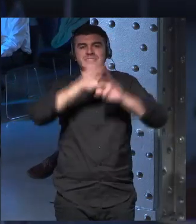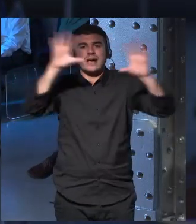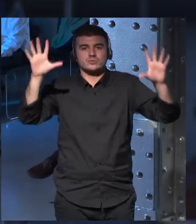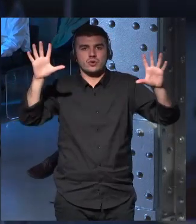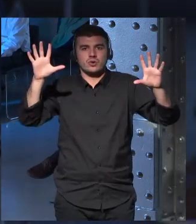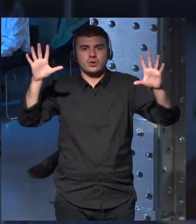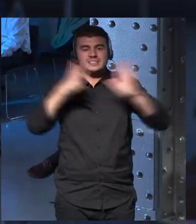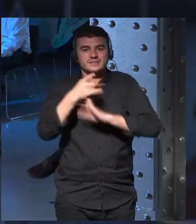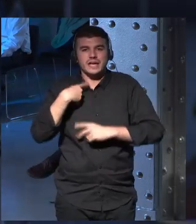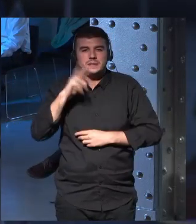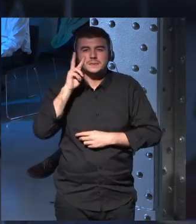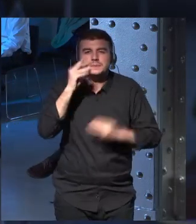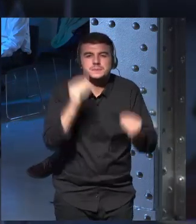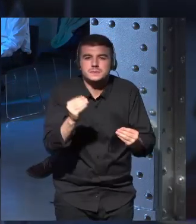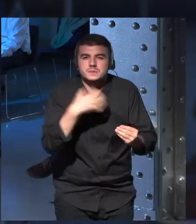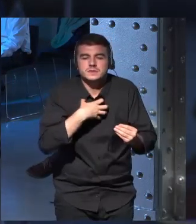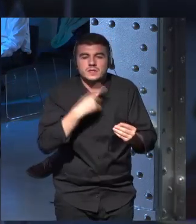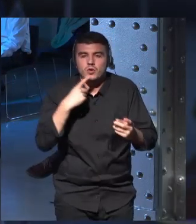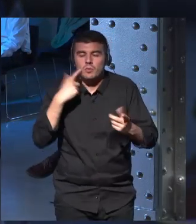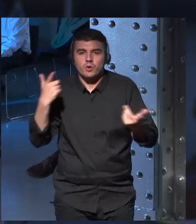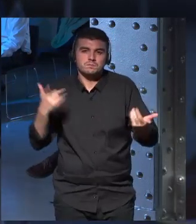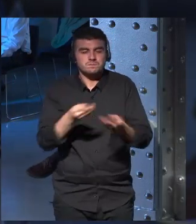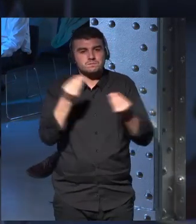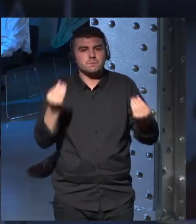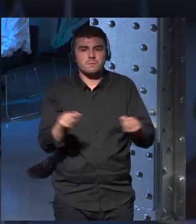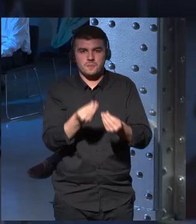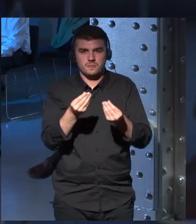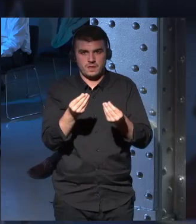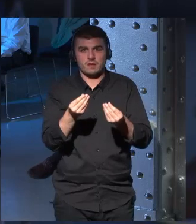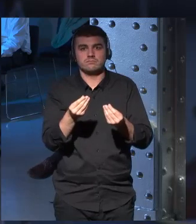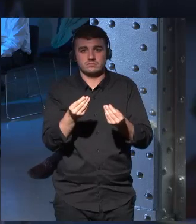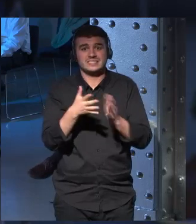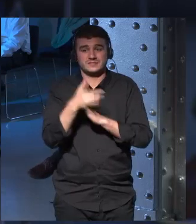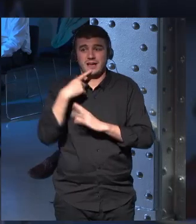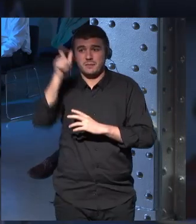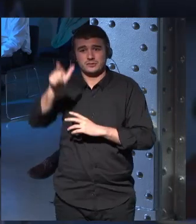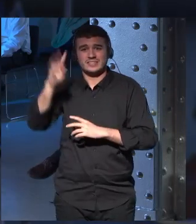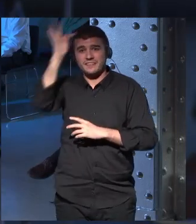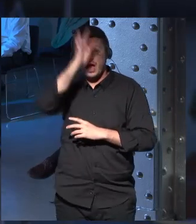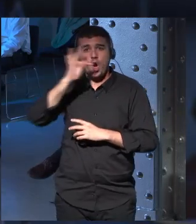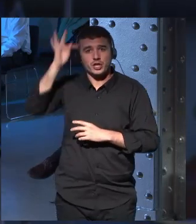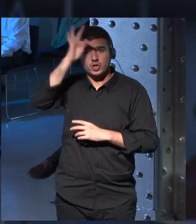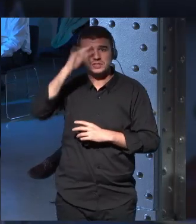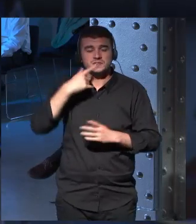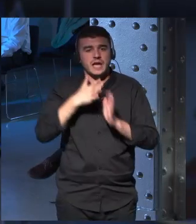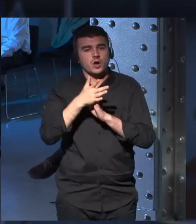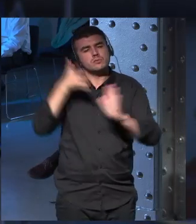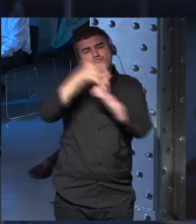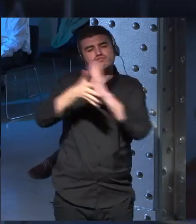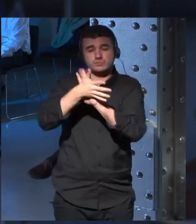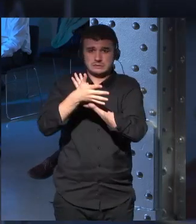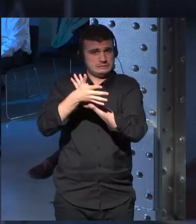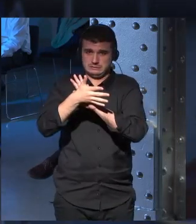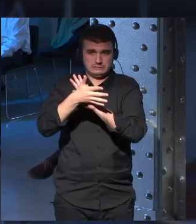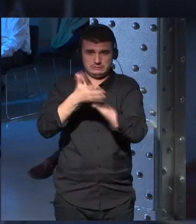Yet as far as I'm aware, theorists of discourse have not a great deal to say about the subject